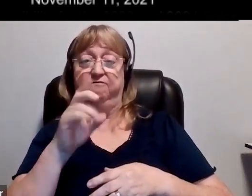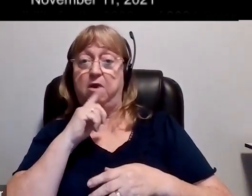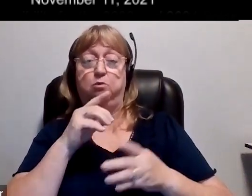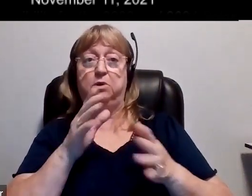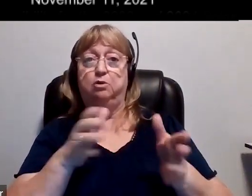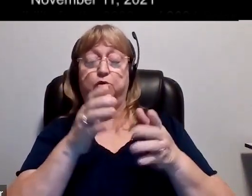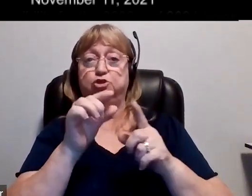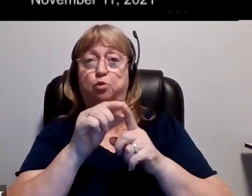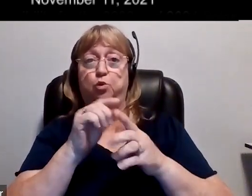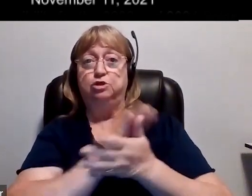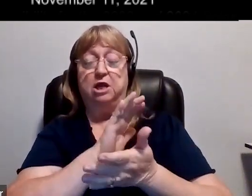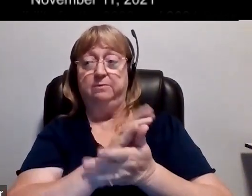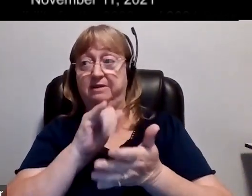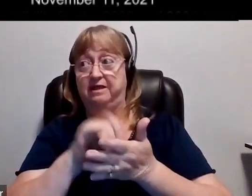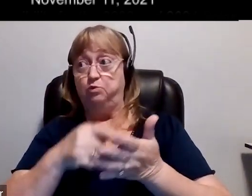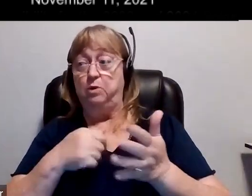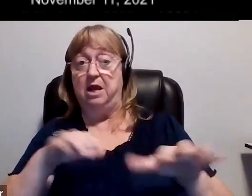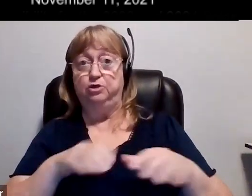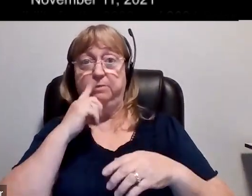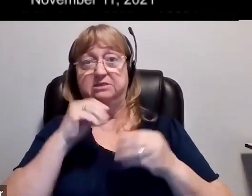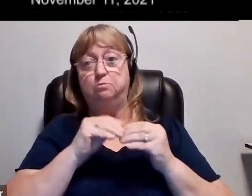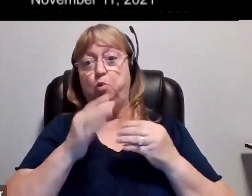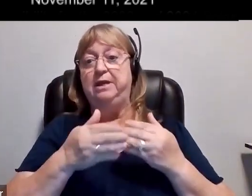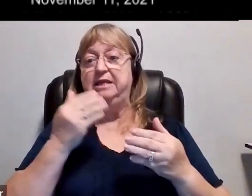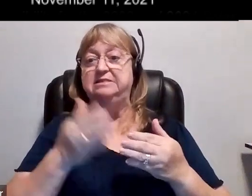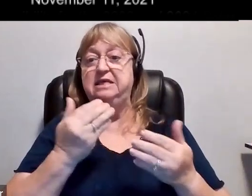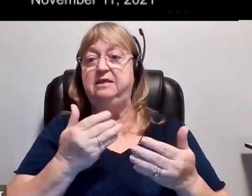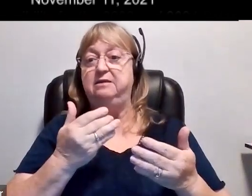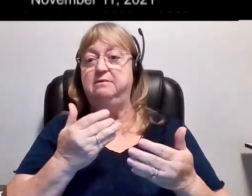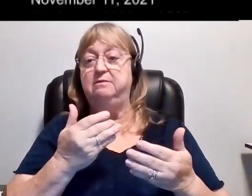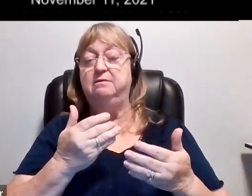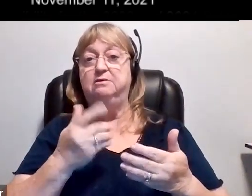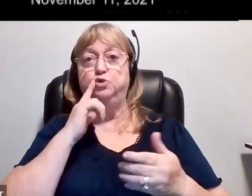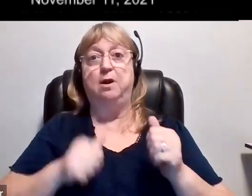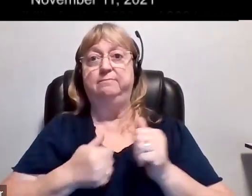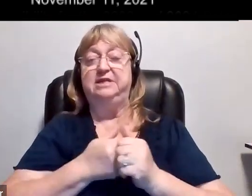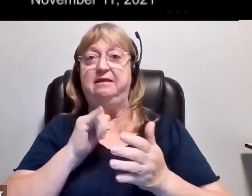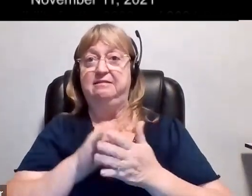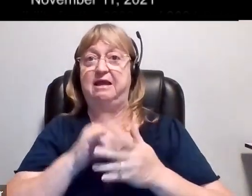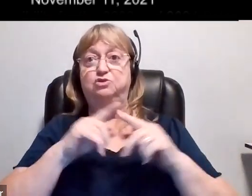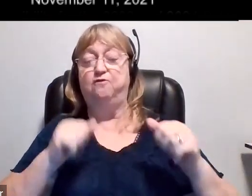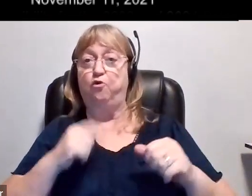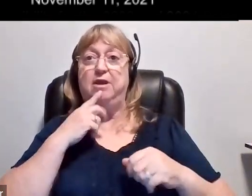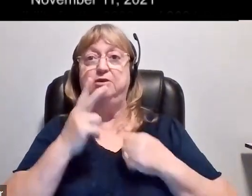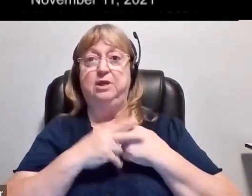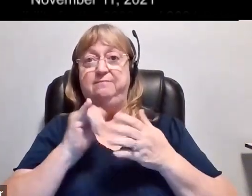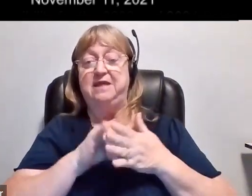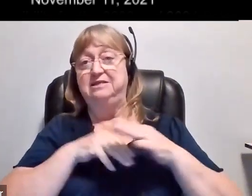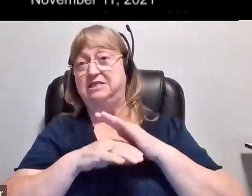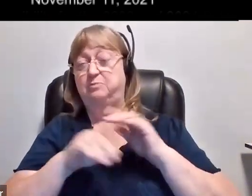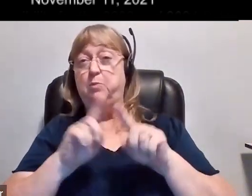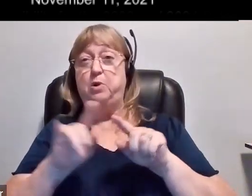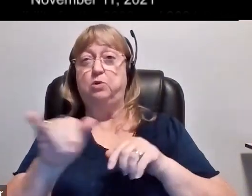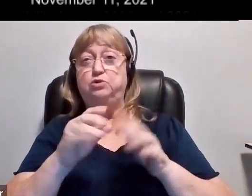document, which is what I do, because it's easier to update it and so forth and keep it accessible. But also the students